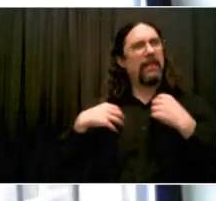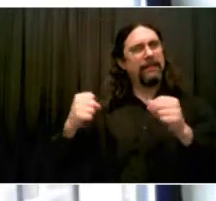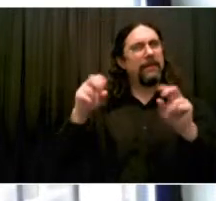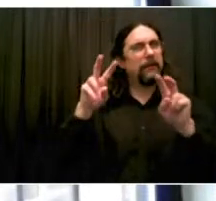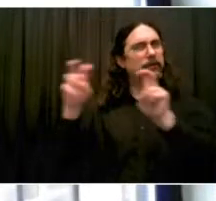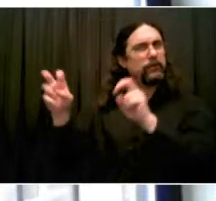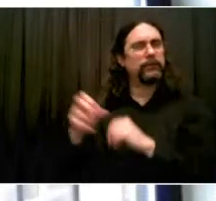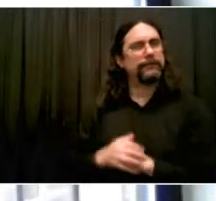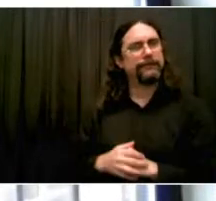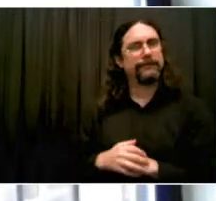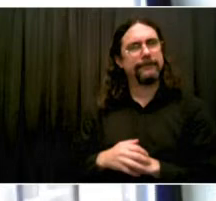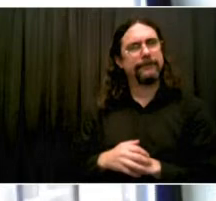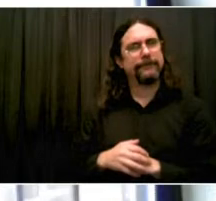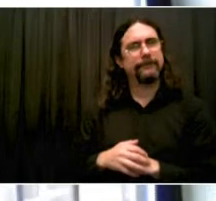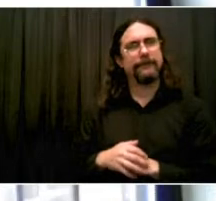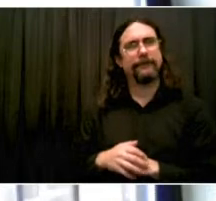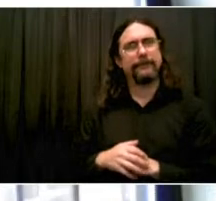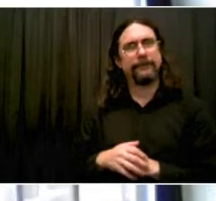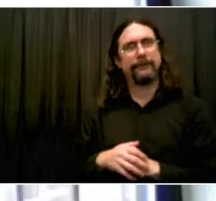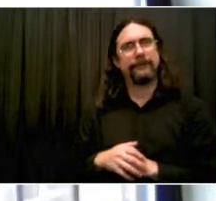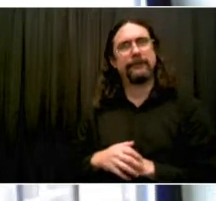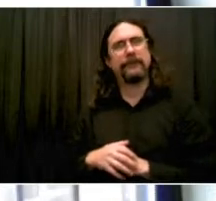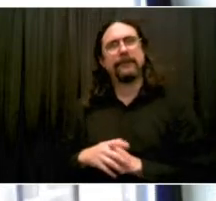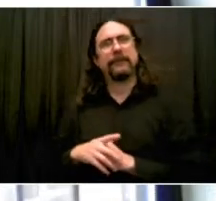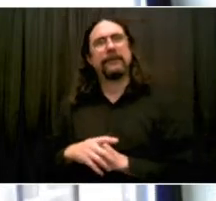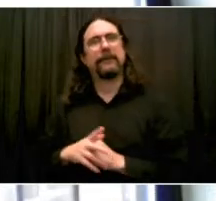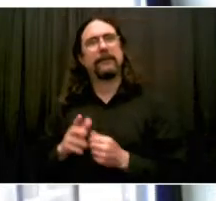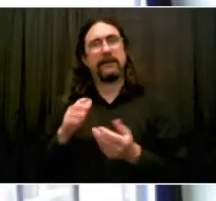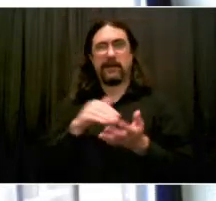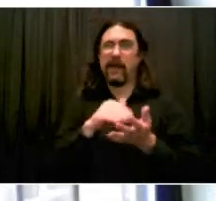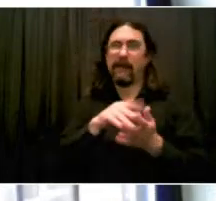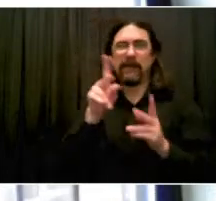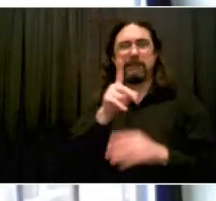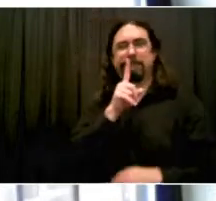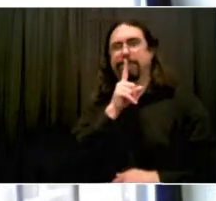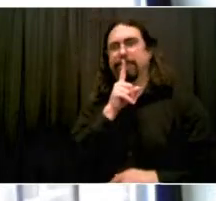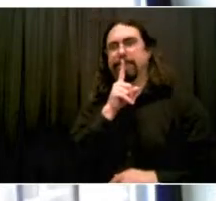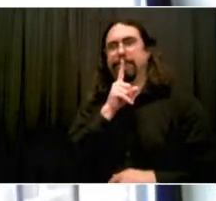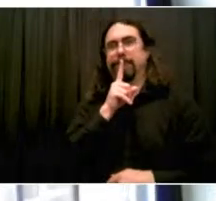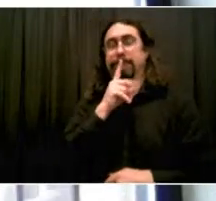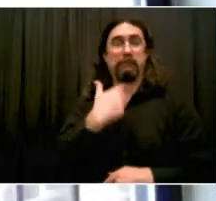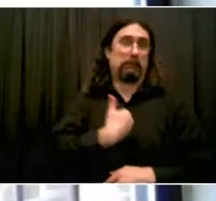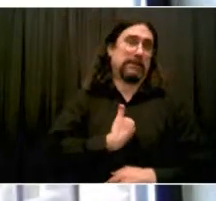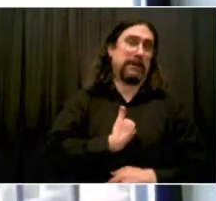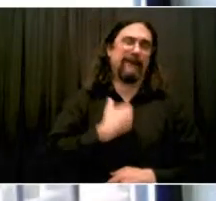things in our community. We don't, we don't understand it.